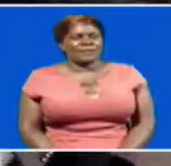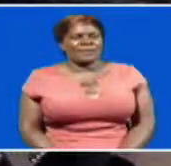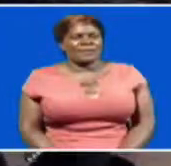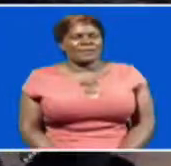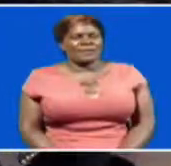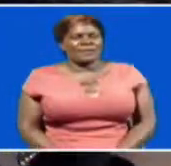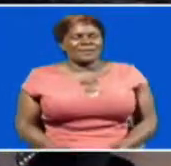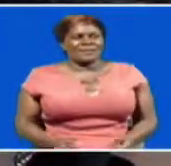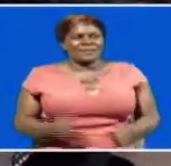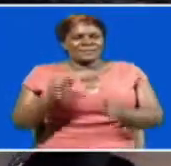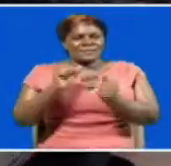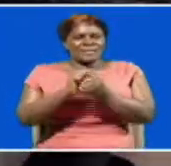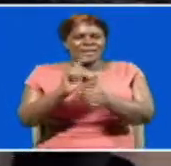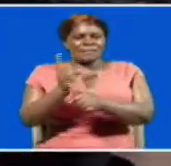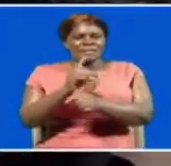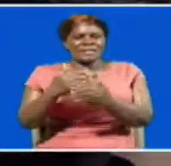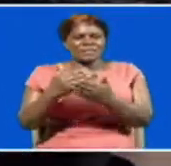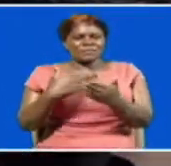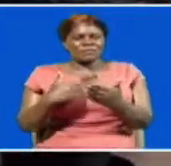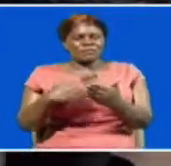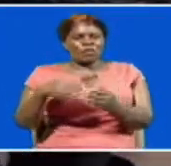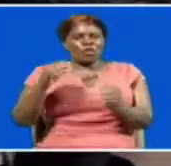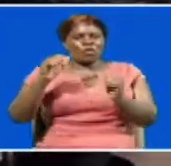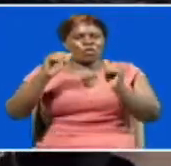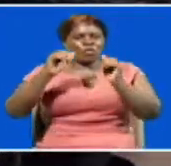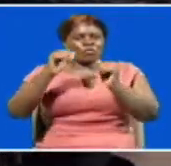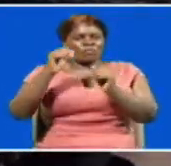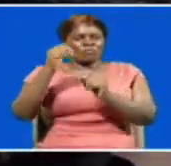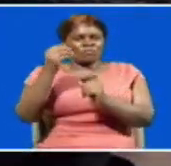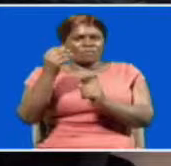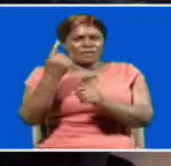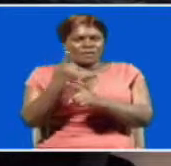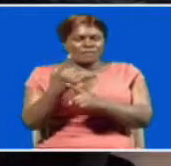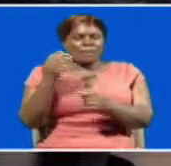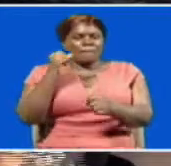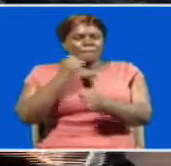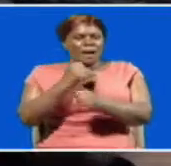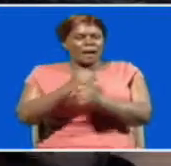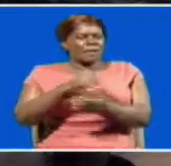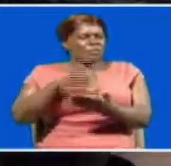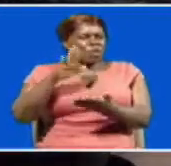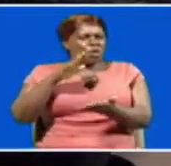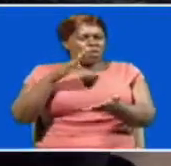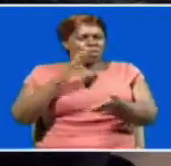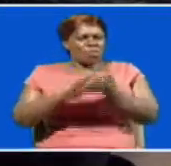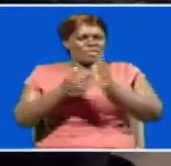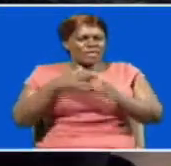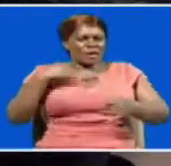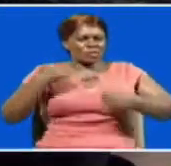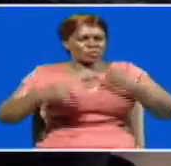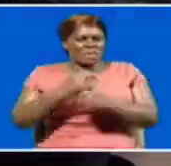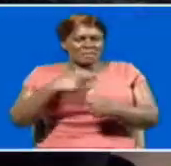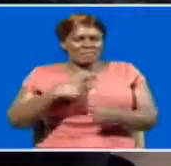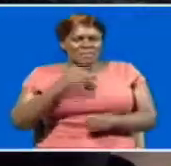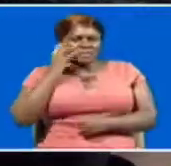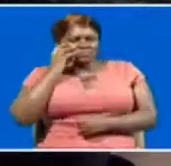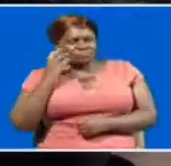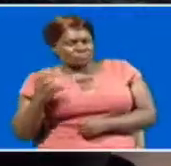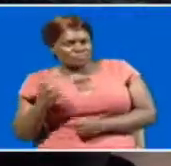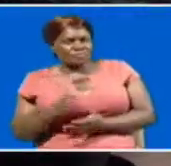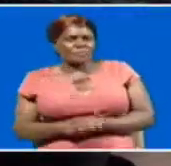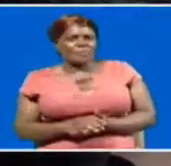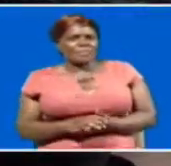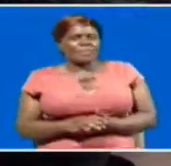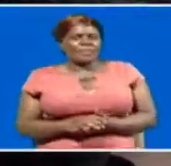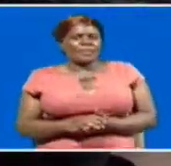Right, 10 minutes to the top of the hour. Time now to play, because too much work without some play makes me... Now, Harambee